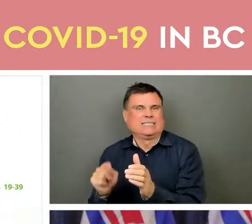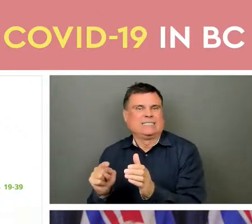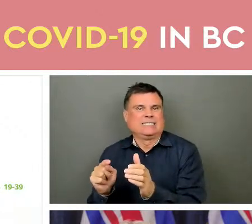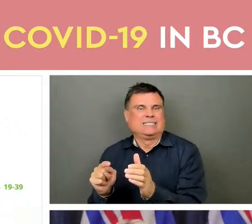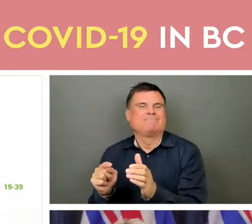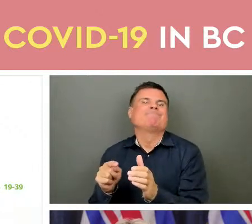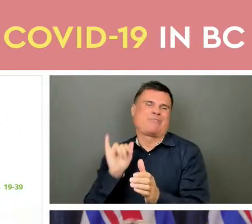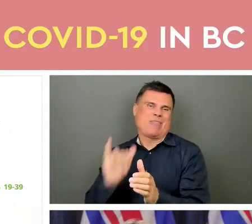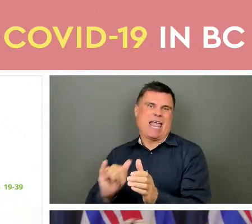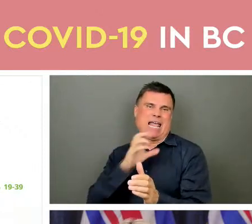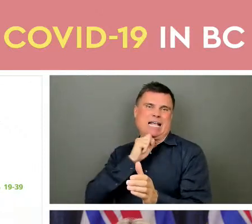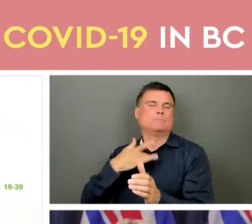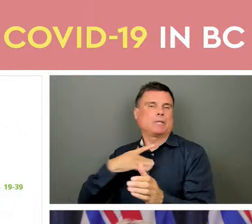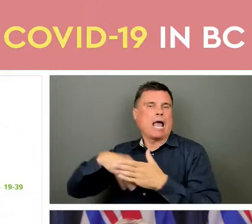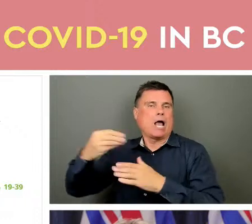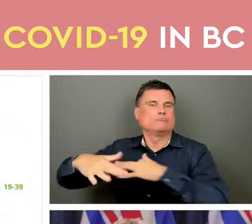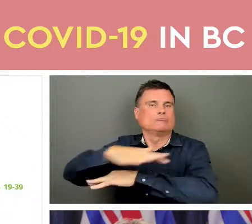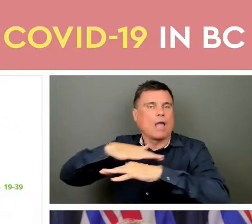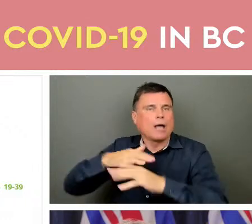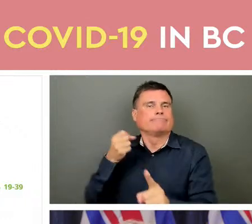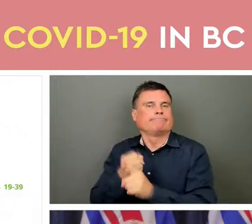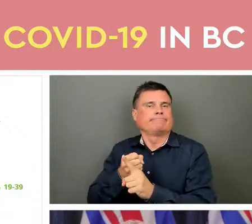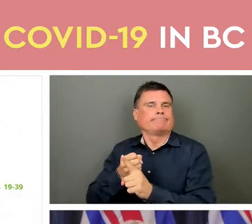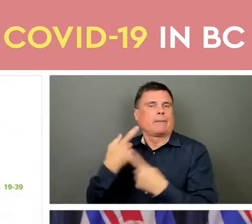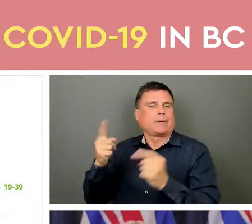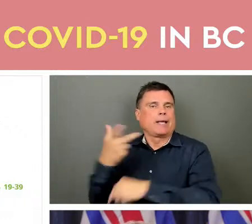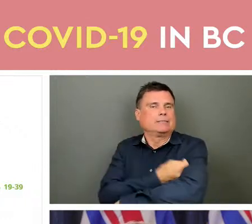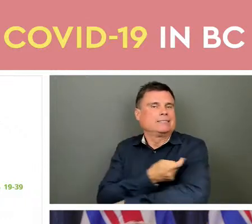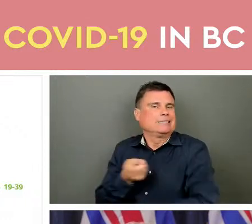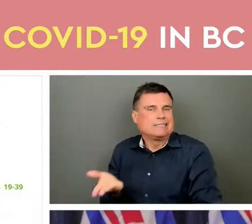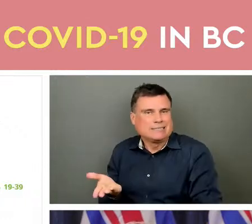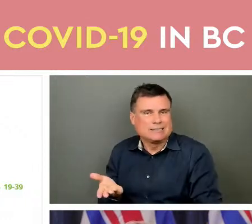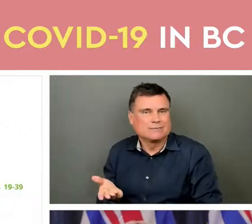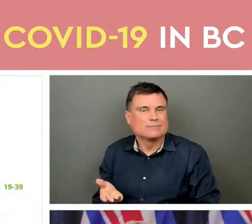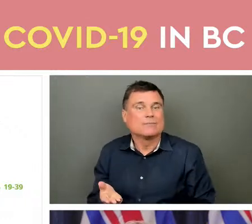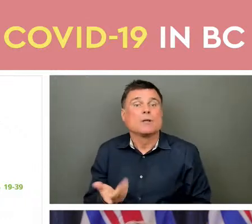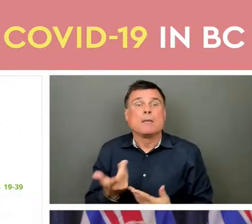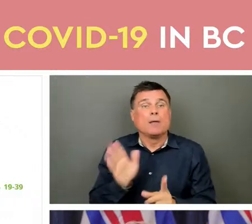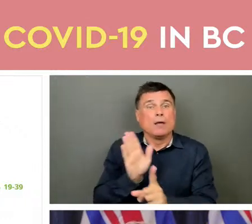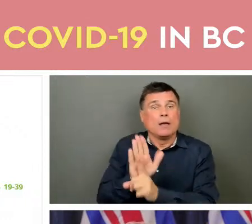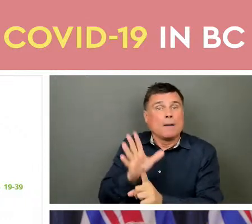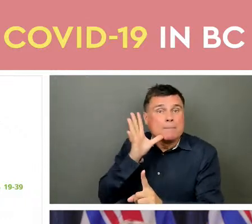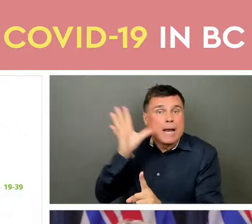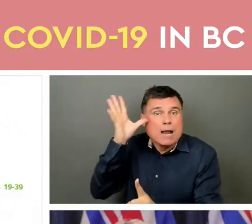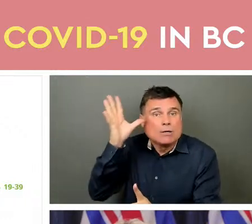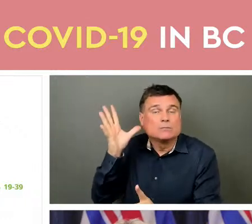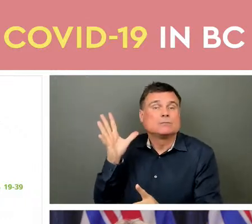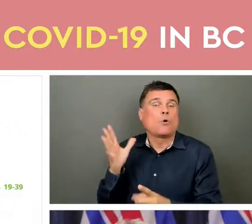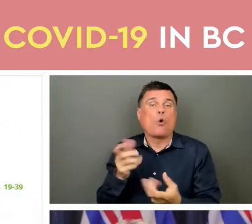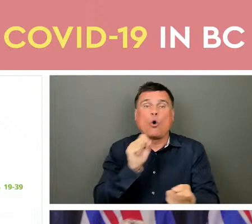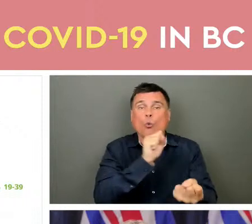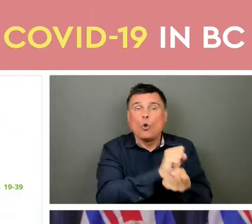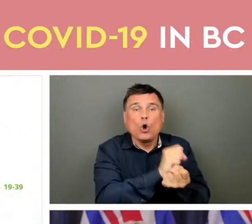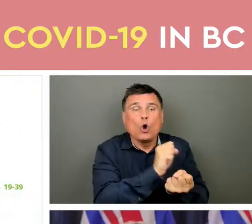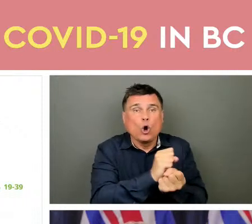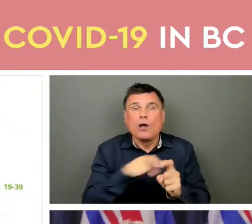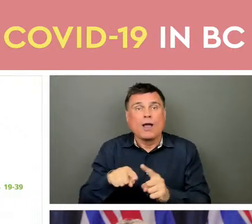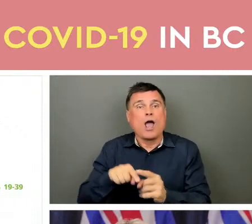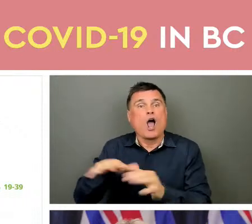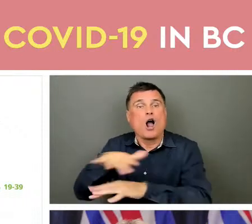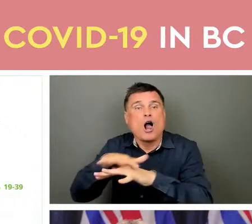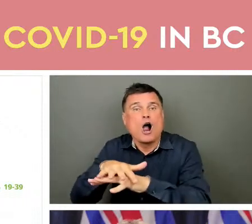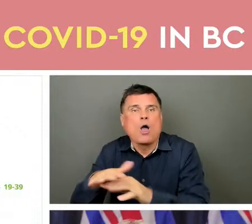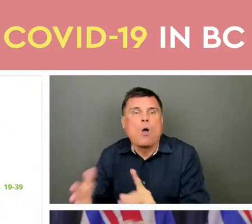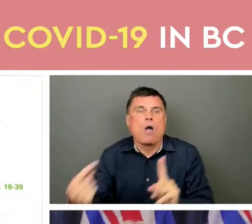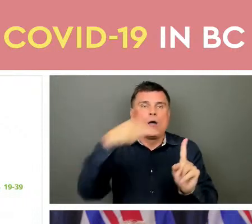group. We're parents, we're working, we have connections and social connections where this virus can take